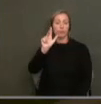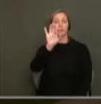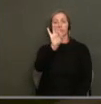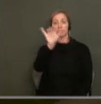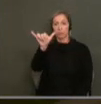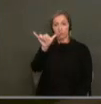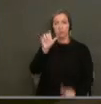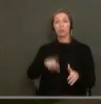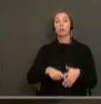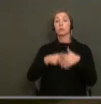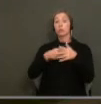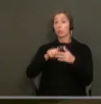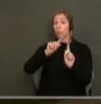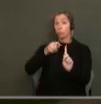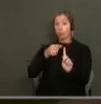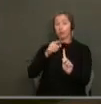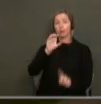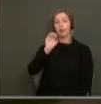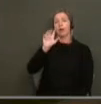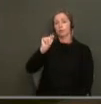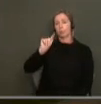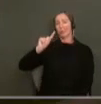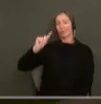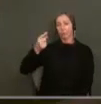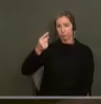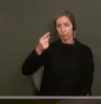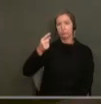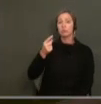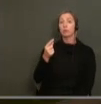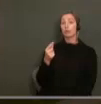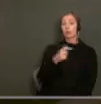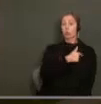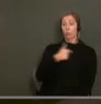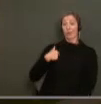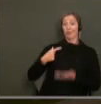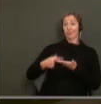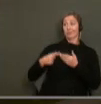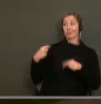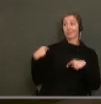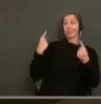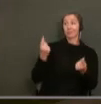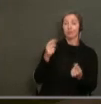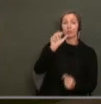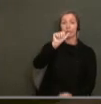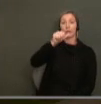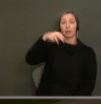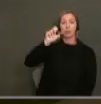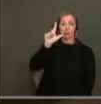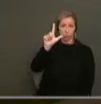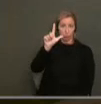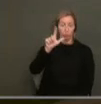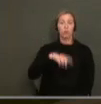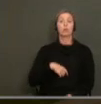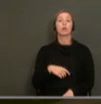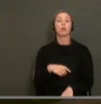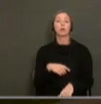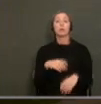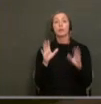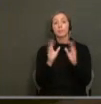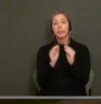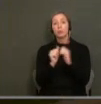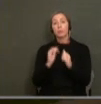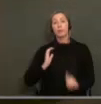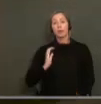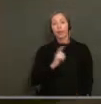year that will begin October 1 since April. We had meetings with the council to get their policy direction on what